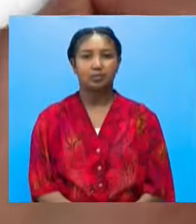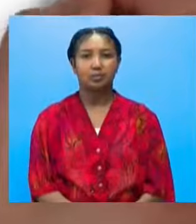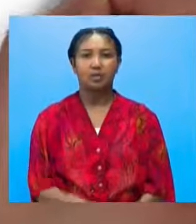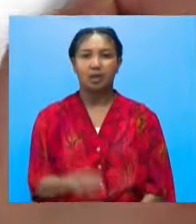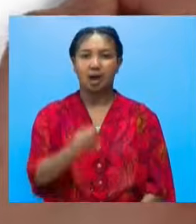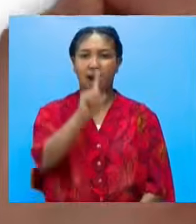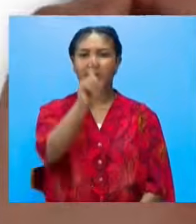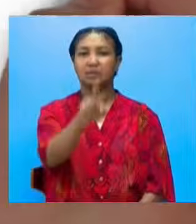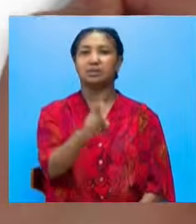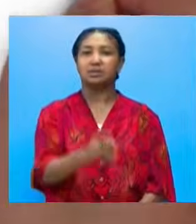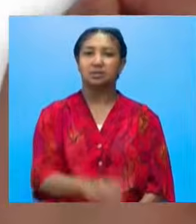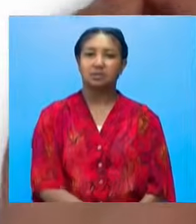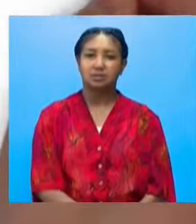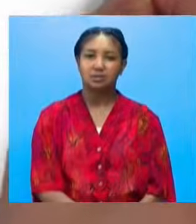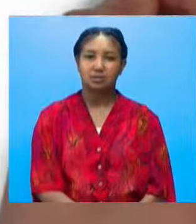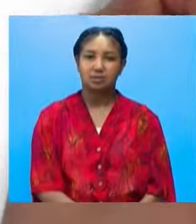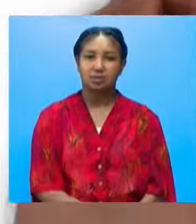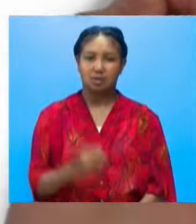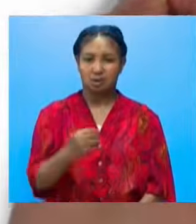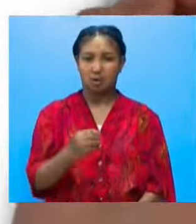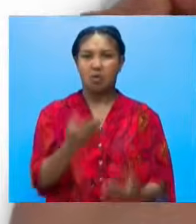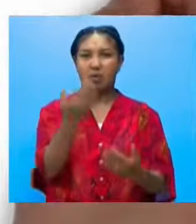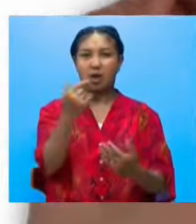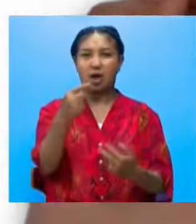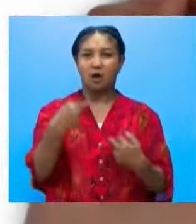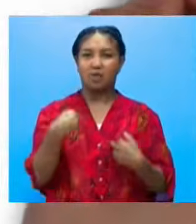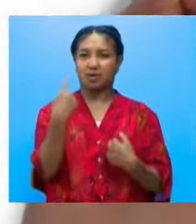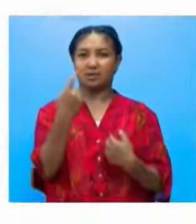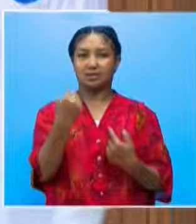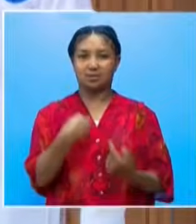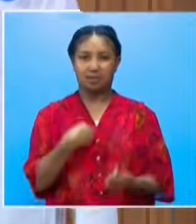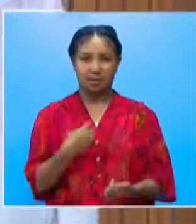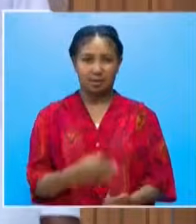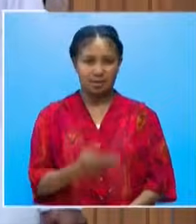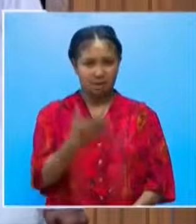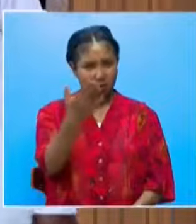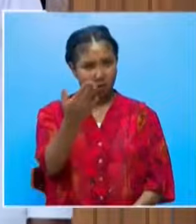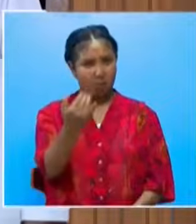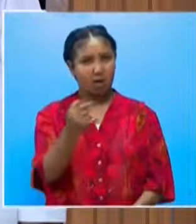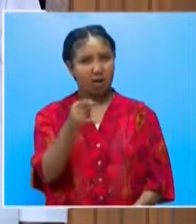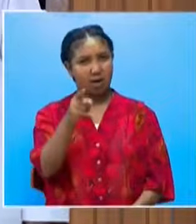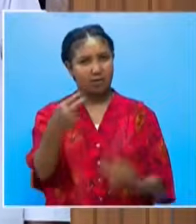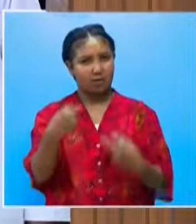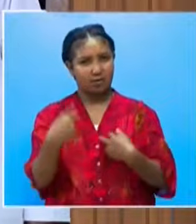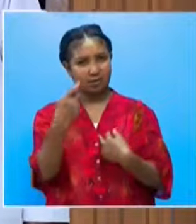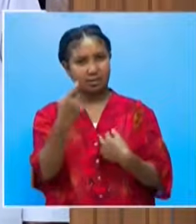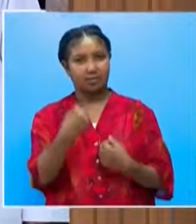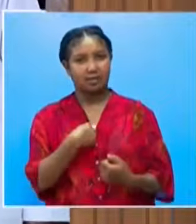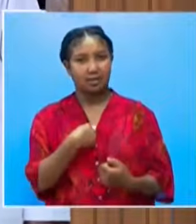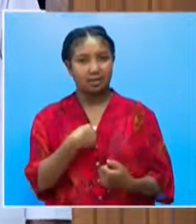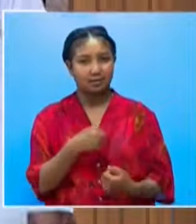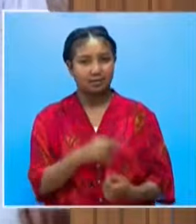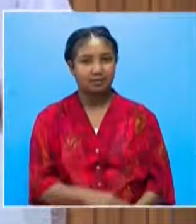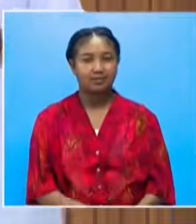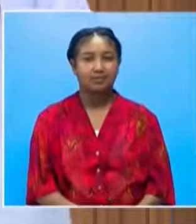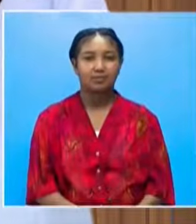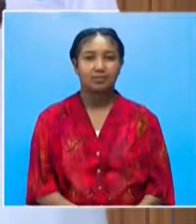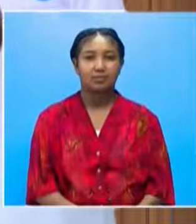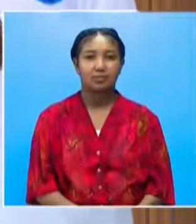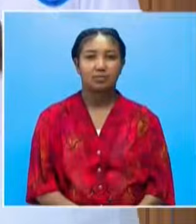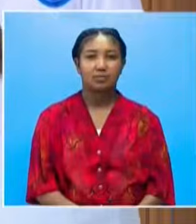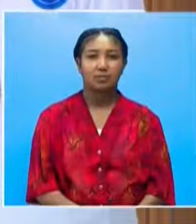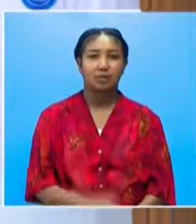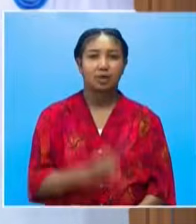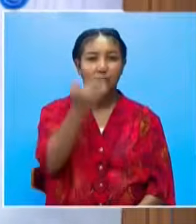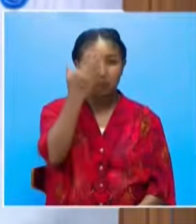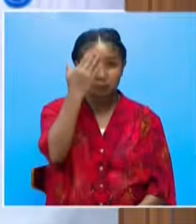asked? Have you asked me? Why have you asked me? Yes, if you want to